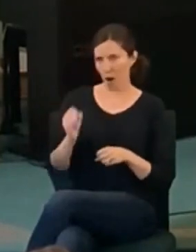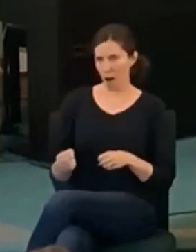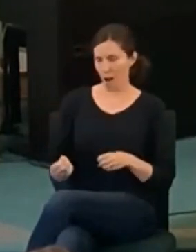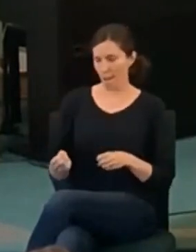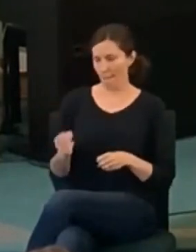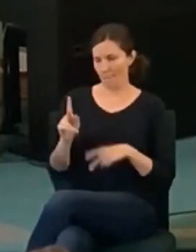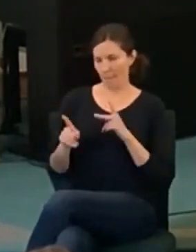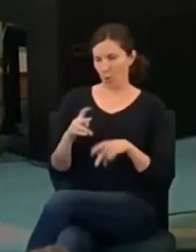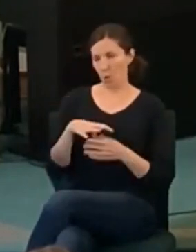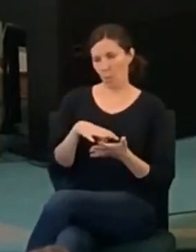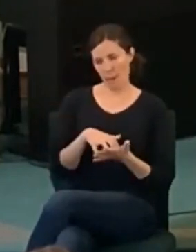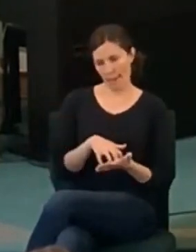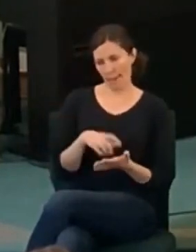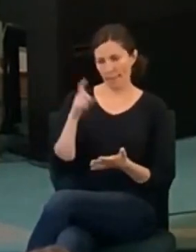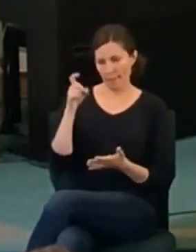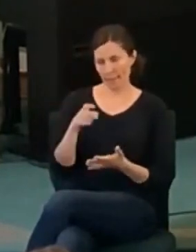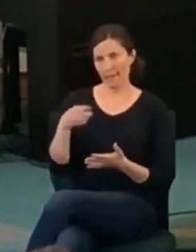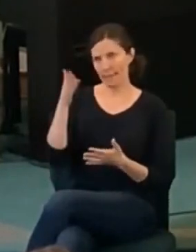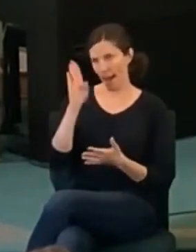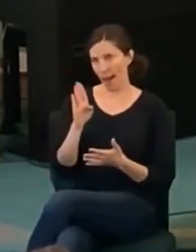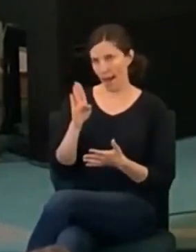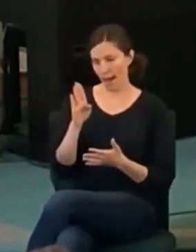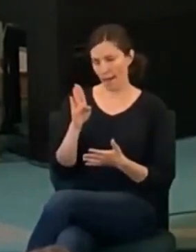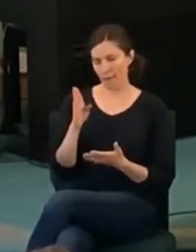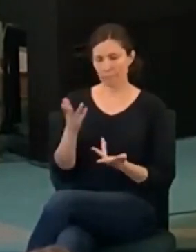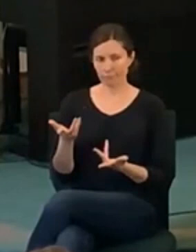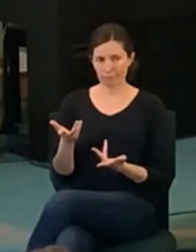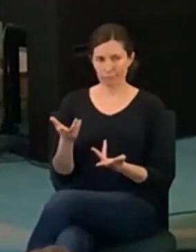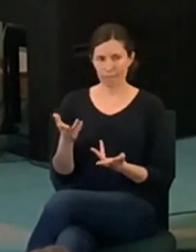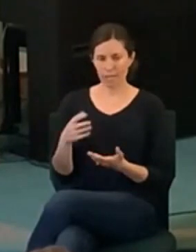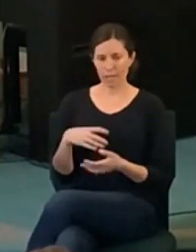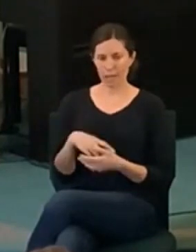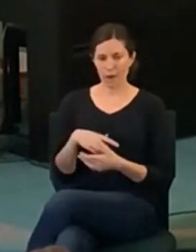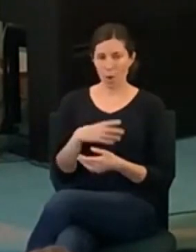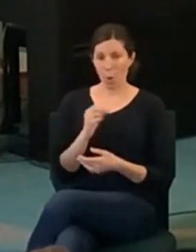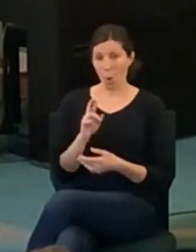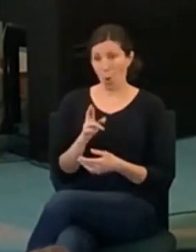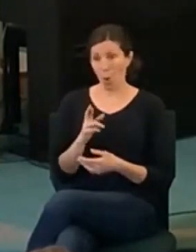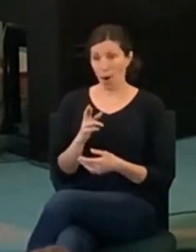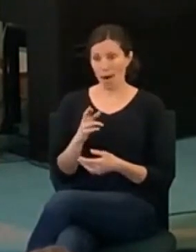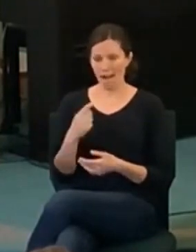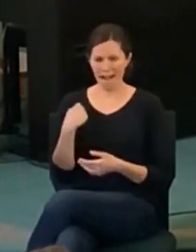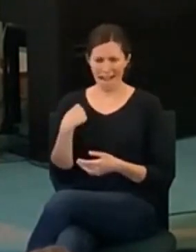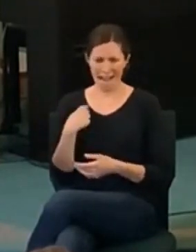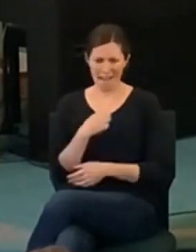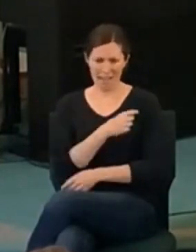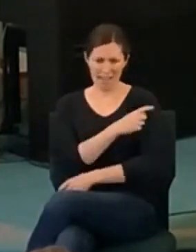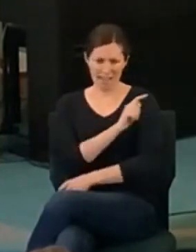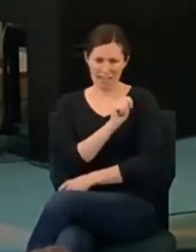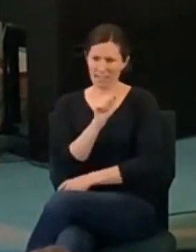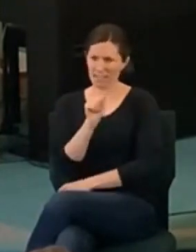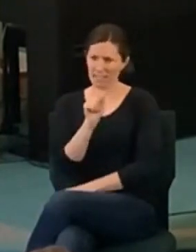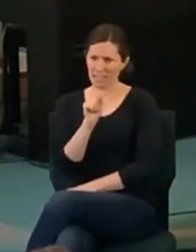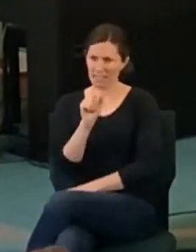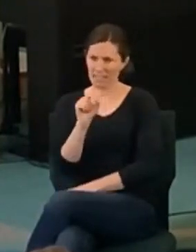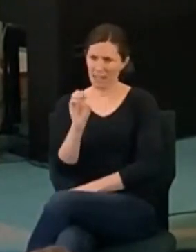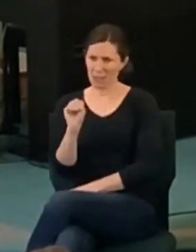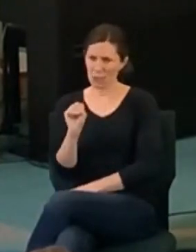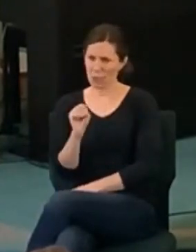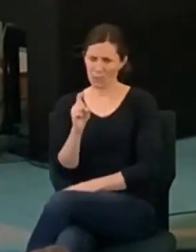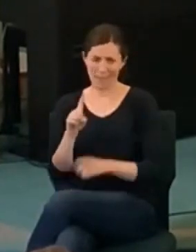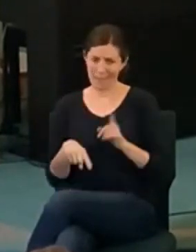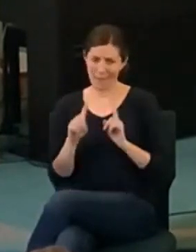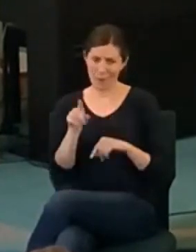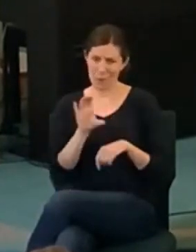heard, like the church just wants your money. That's all they want is your money. People at church, if I go there, they'll judge